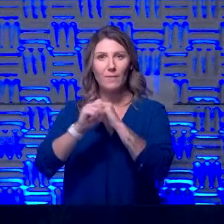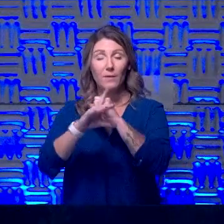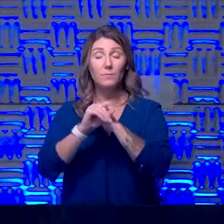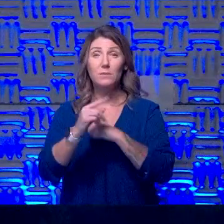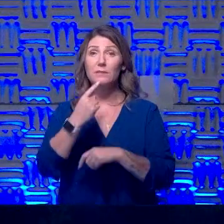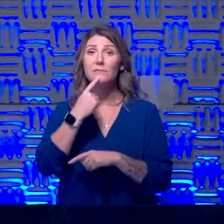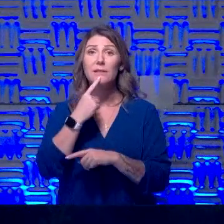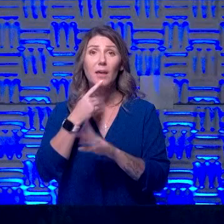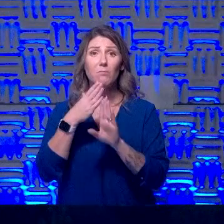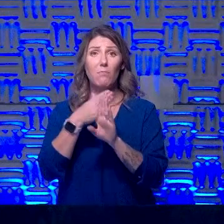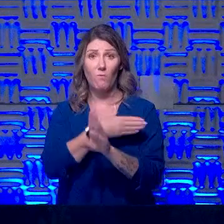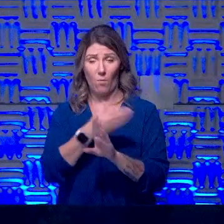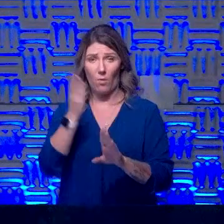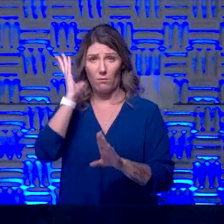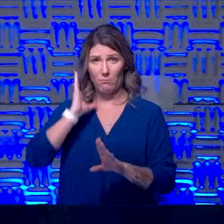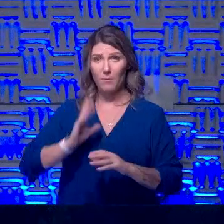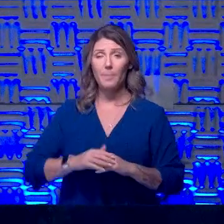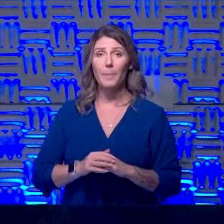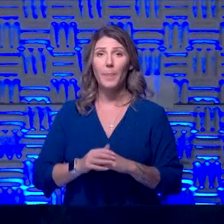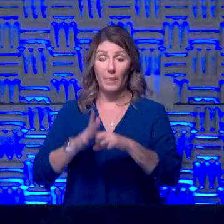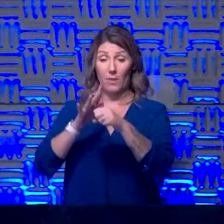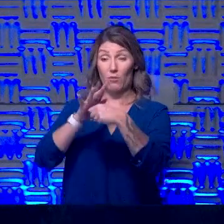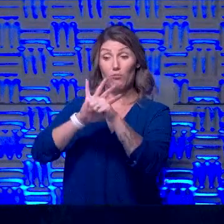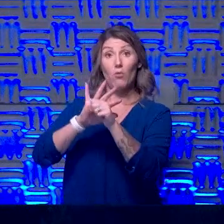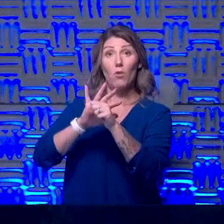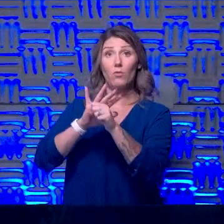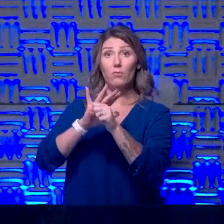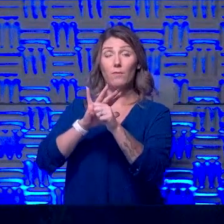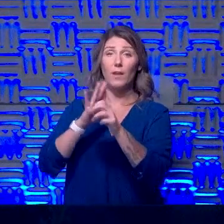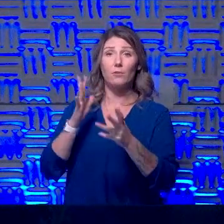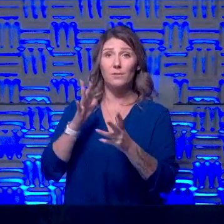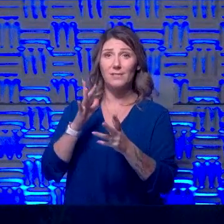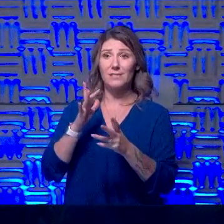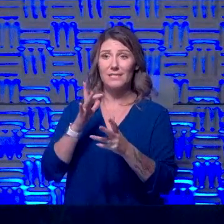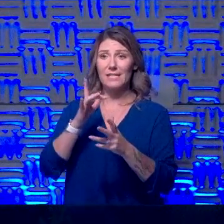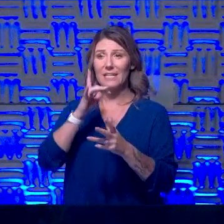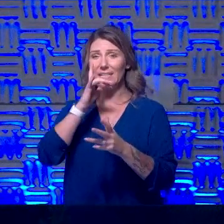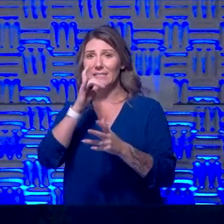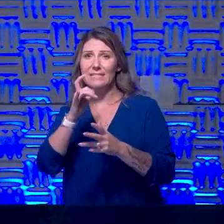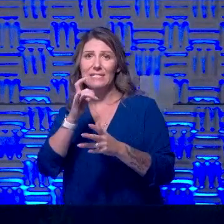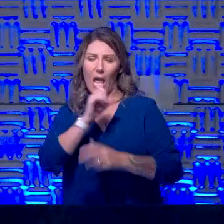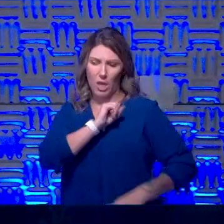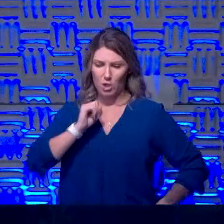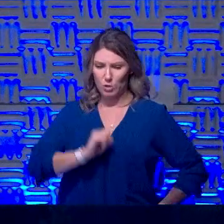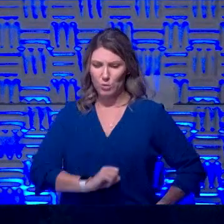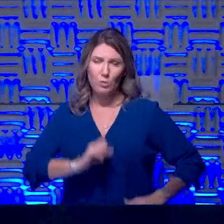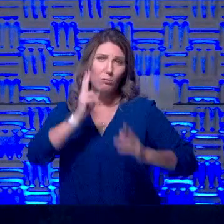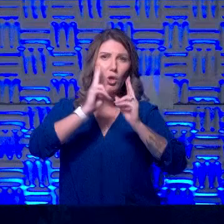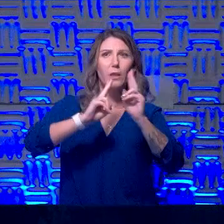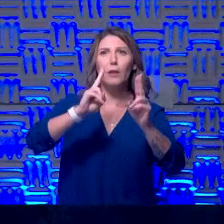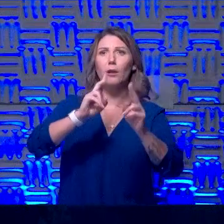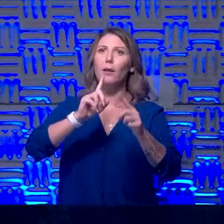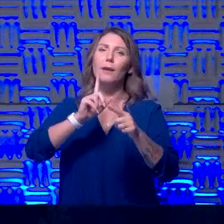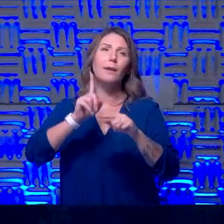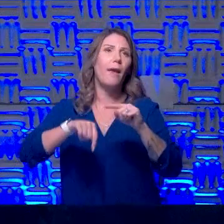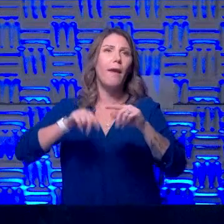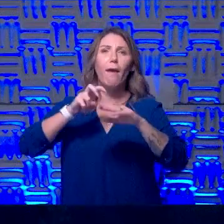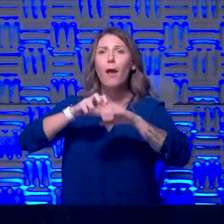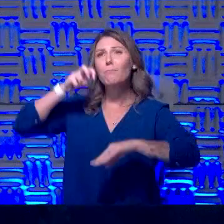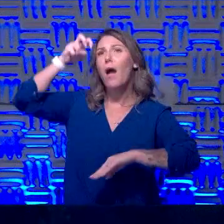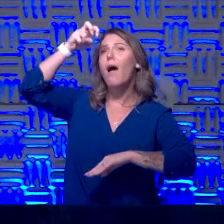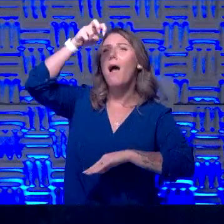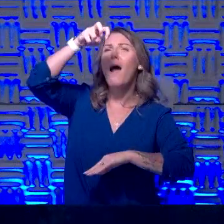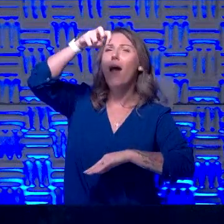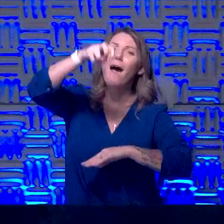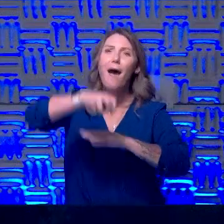before. Coronavirus is not a superhero. It cannot leap tall buildings in a single